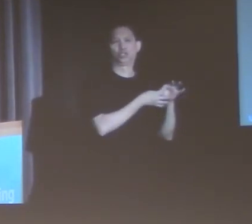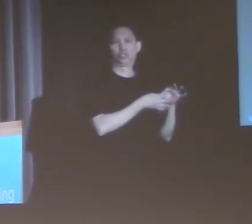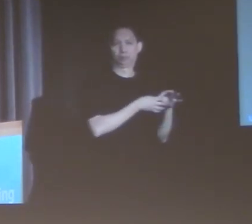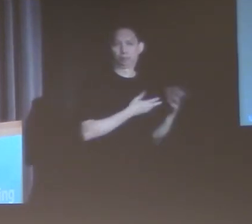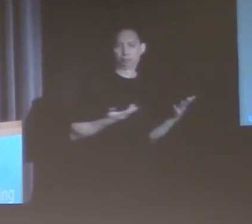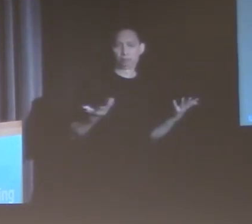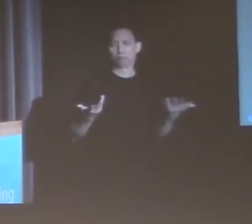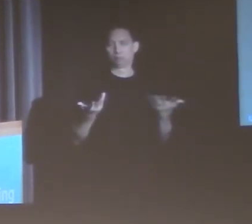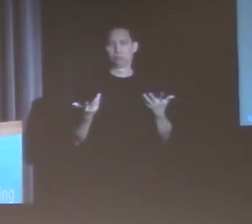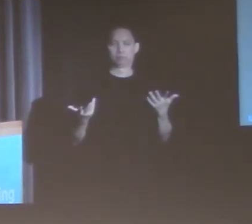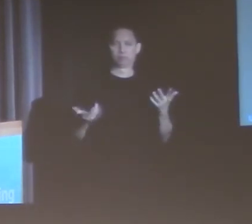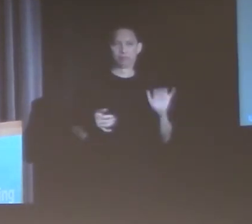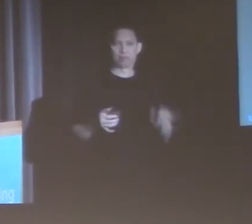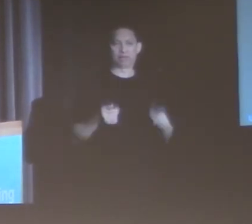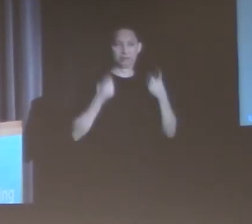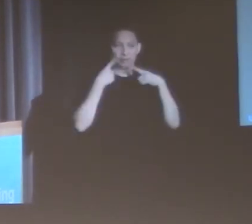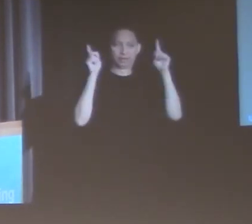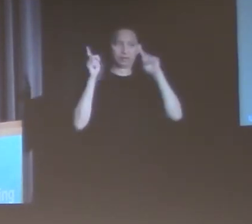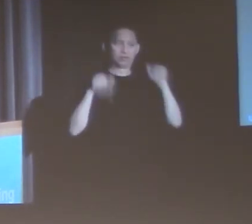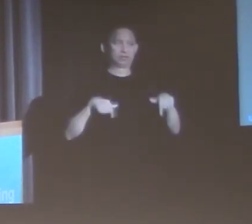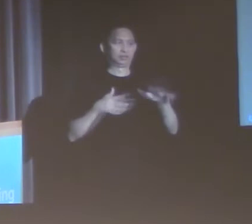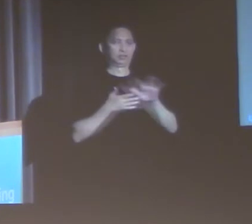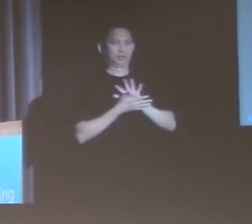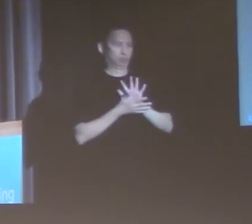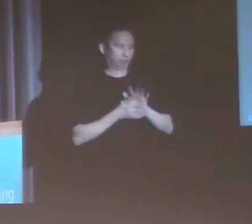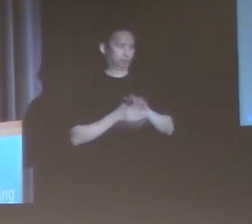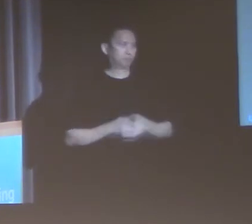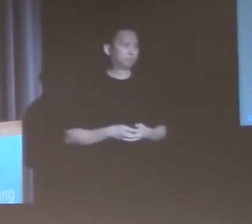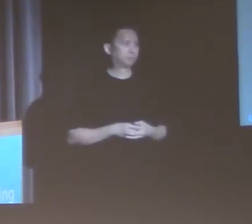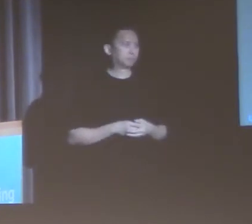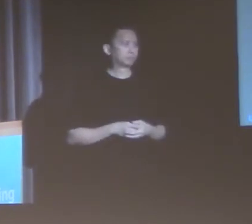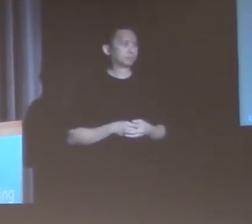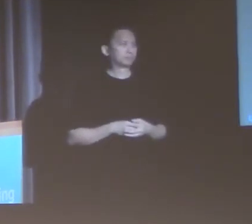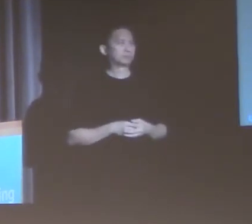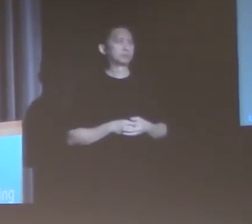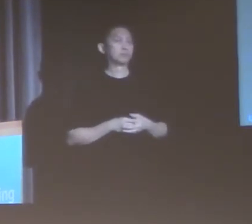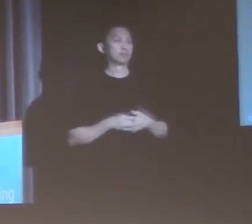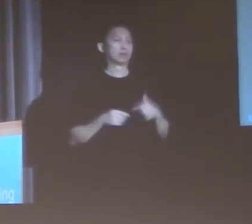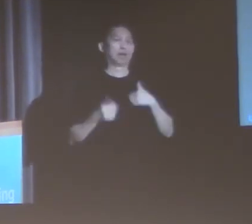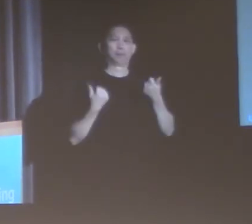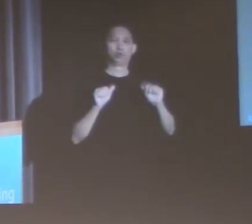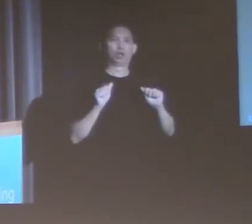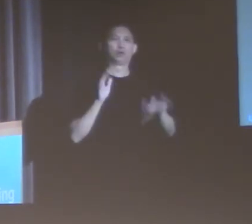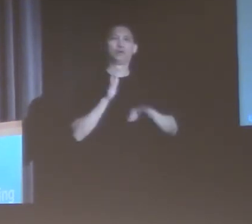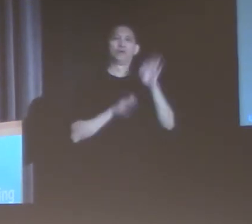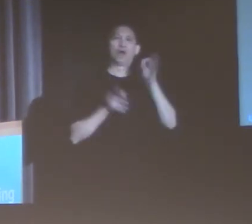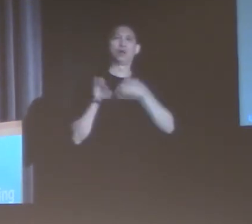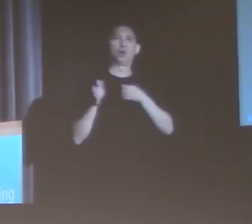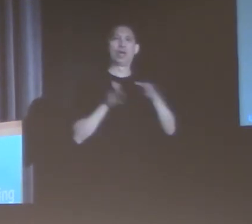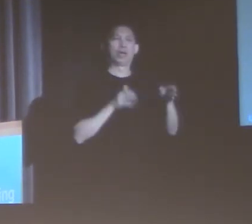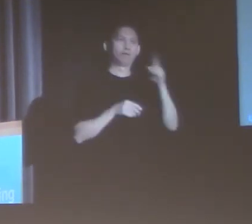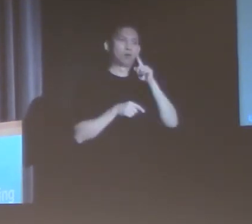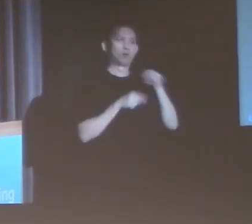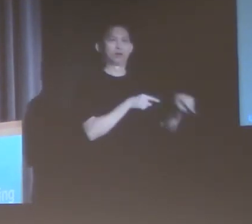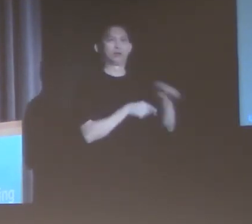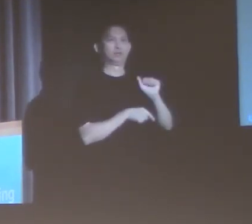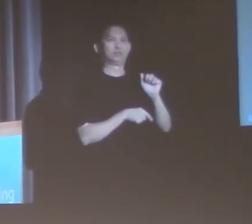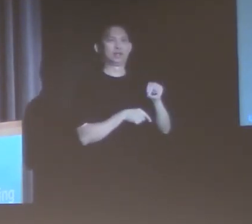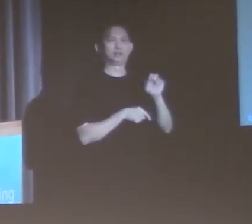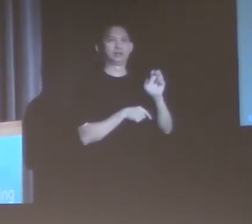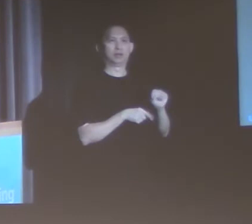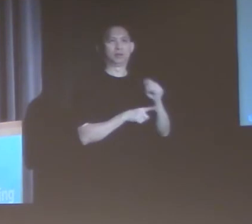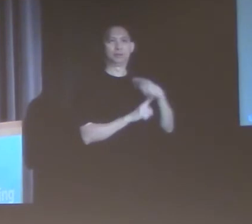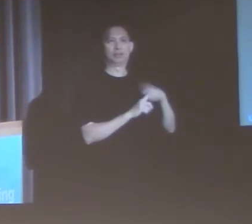that's the success of the film, is the fact that it's finding ways to Sansón and to his universe.